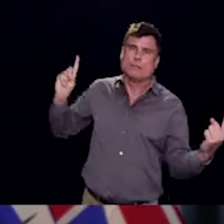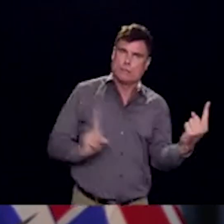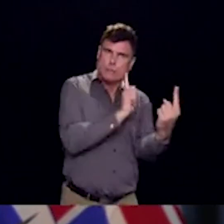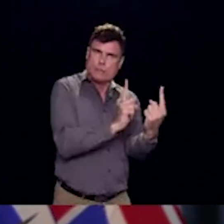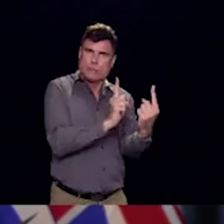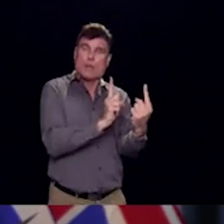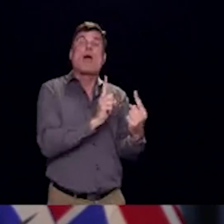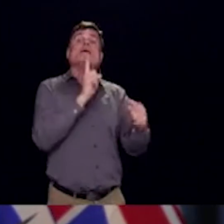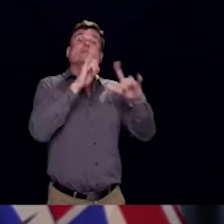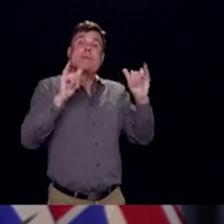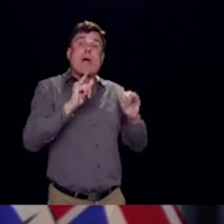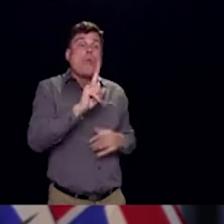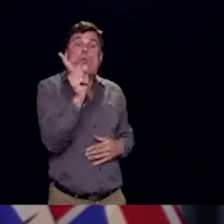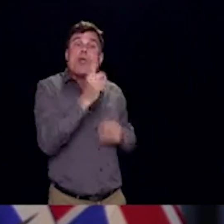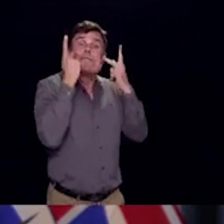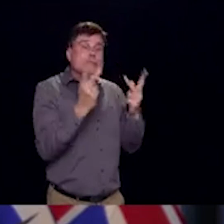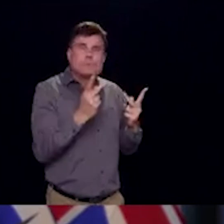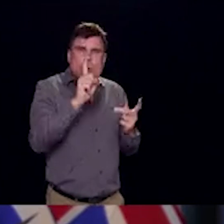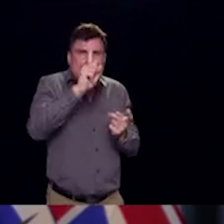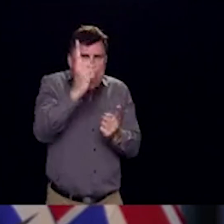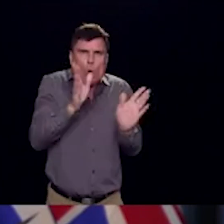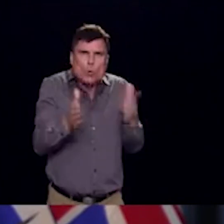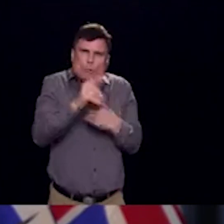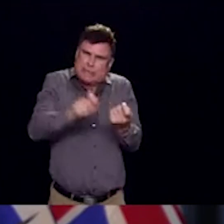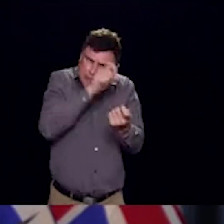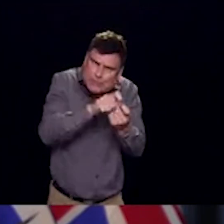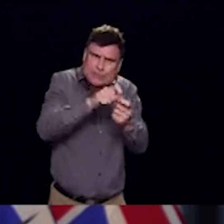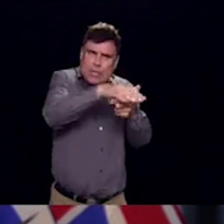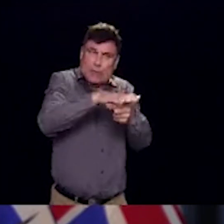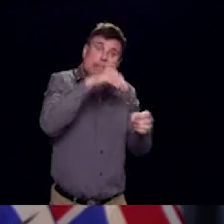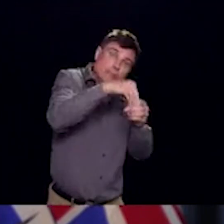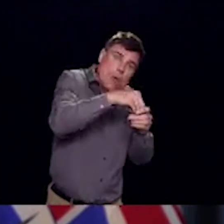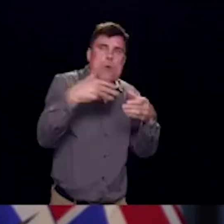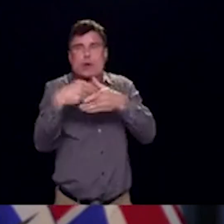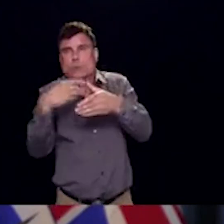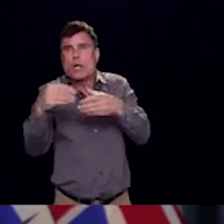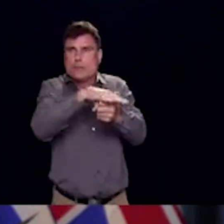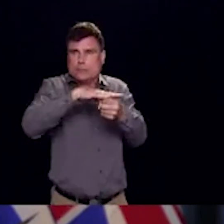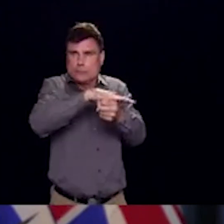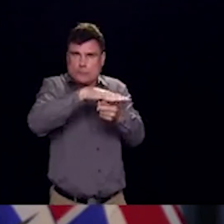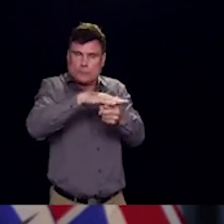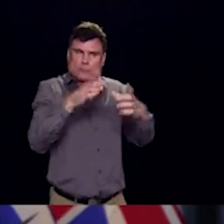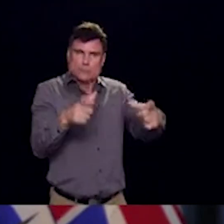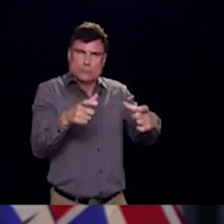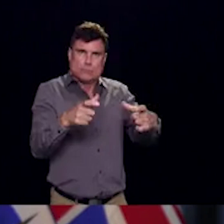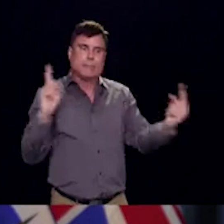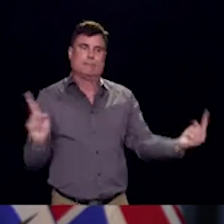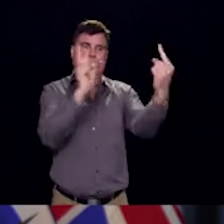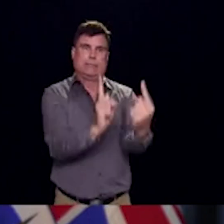Visitors must bring and appropriately wear a mask, and they will be trained on how to do that after their screening on